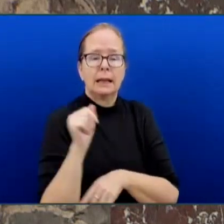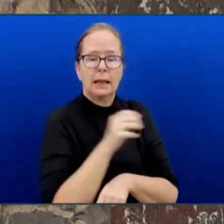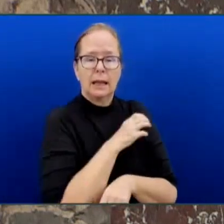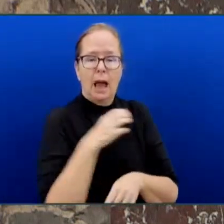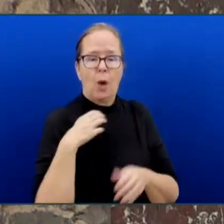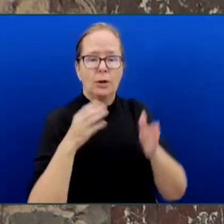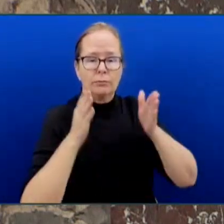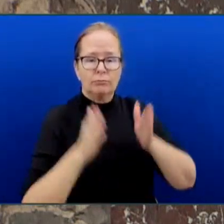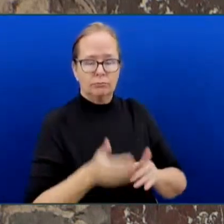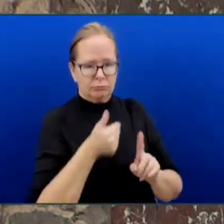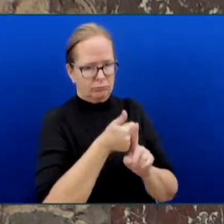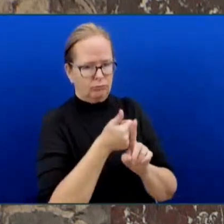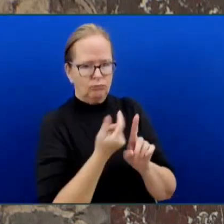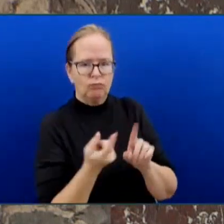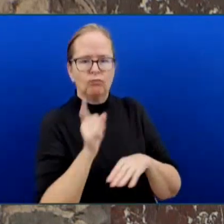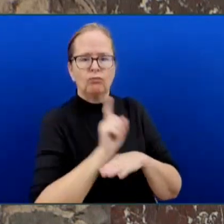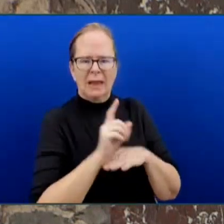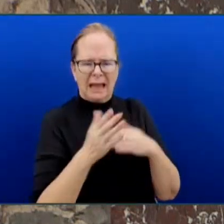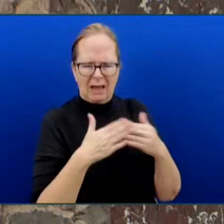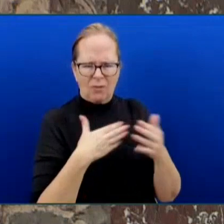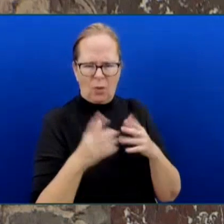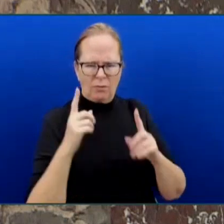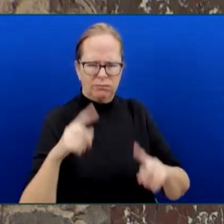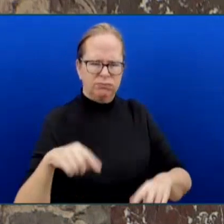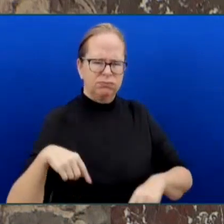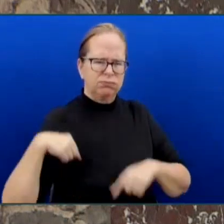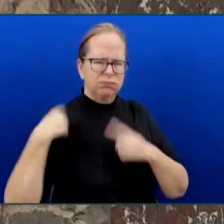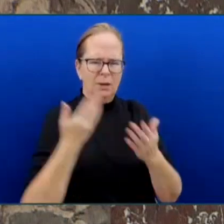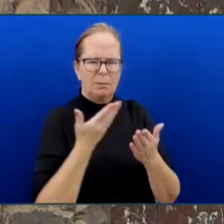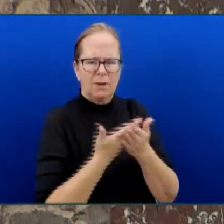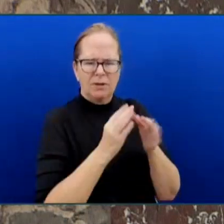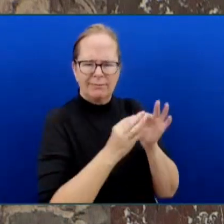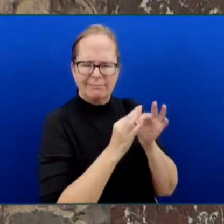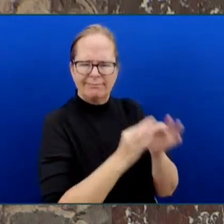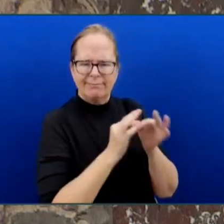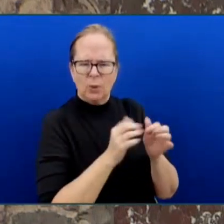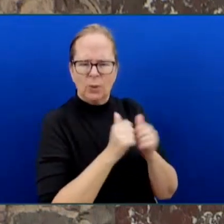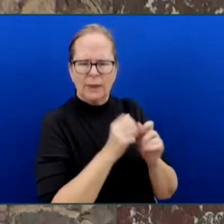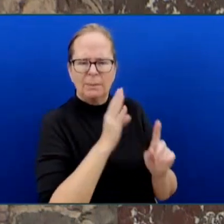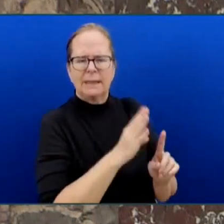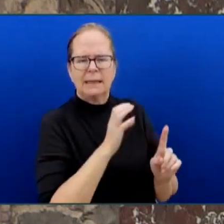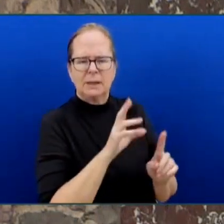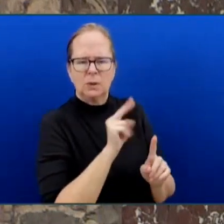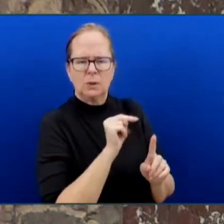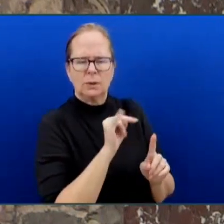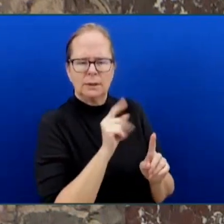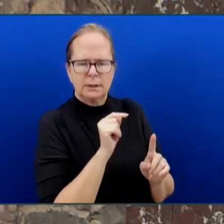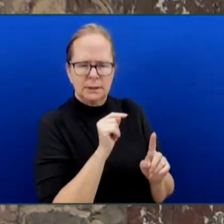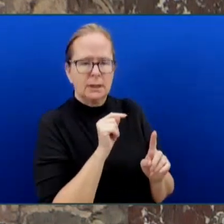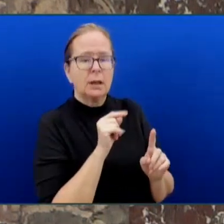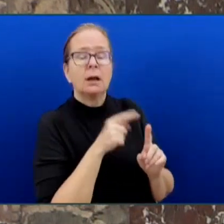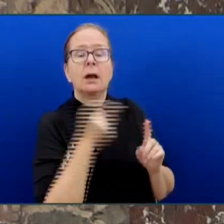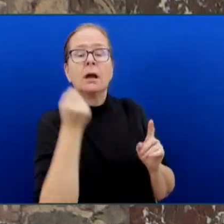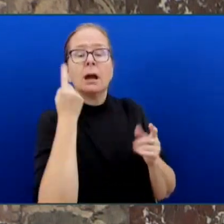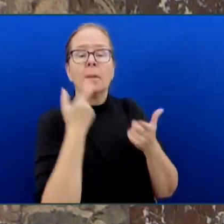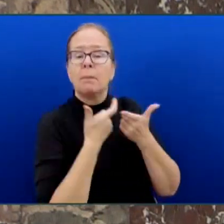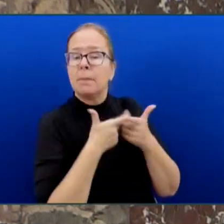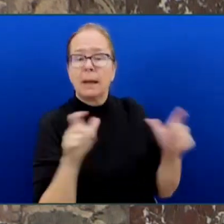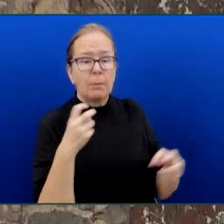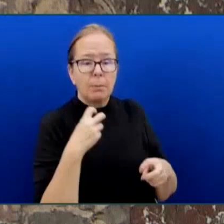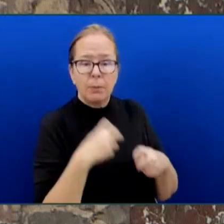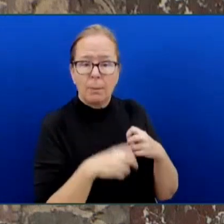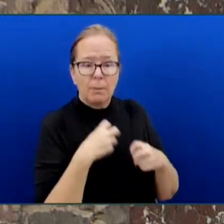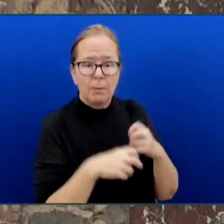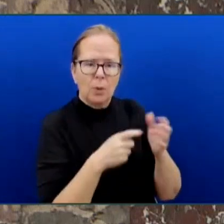Dylan Kruger. He said, "Big problems need big solutions. Kudos to the province for listening to the voices of housing advocates across